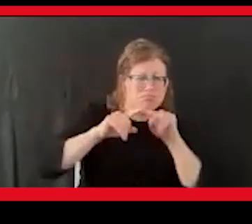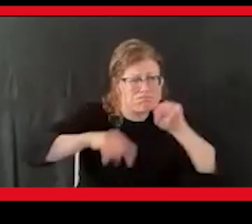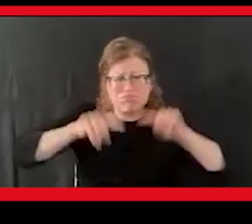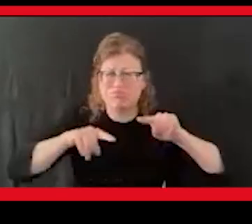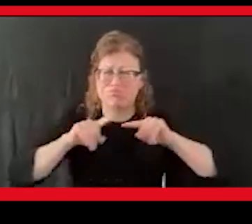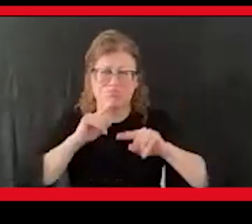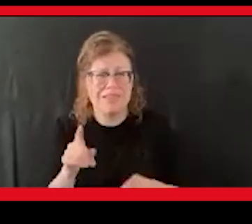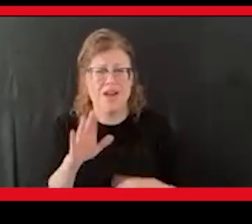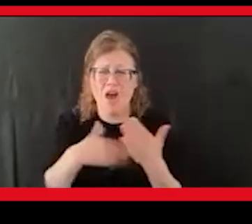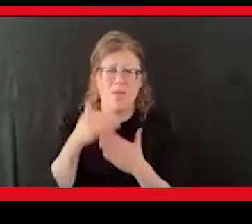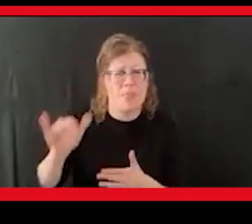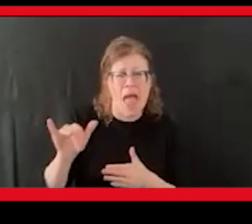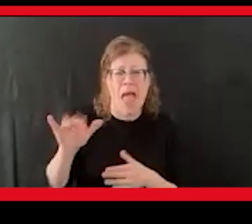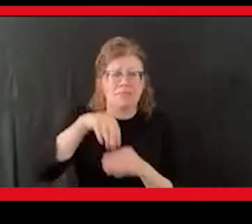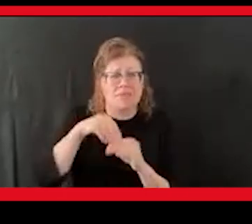organizational experience.